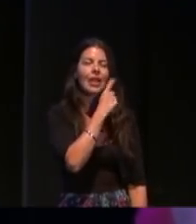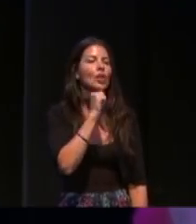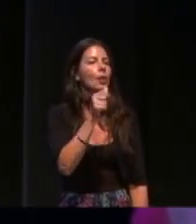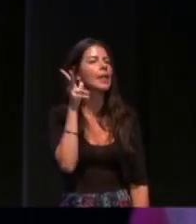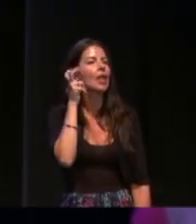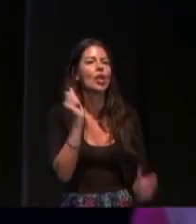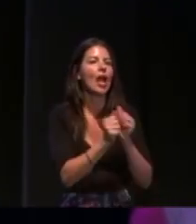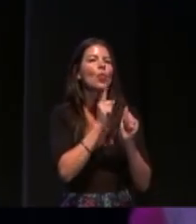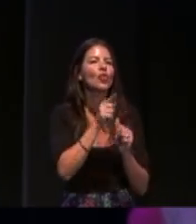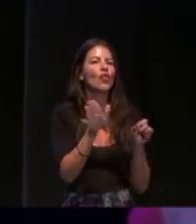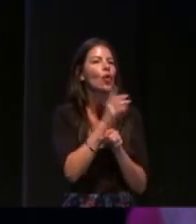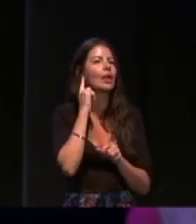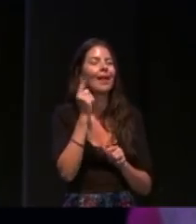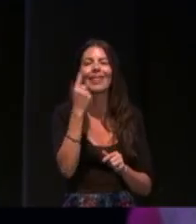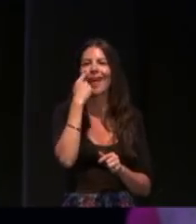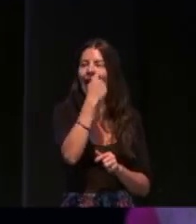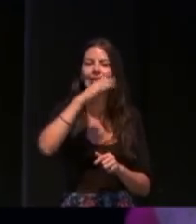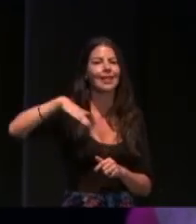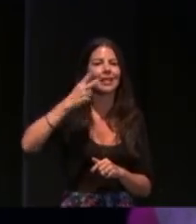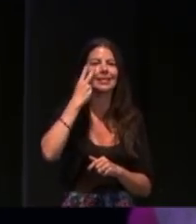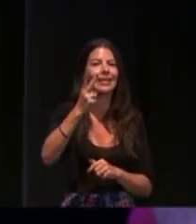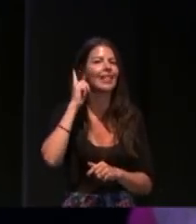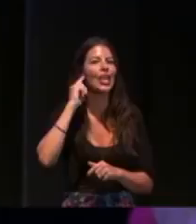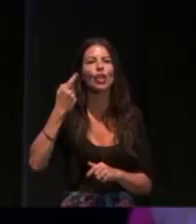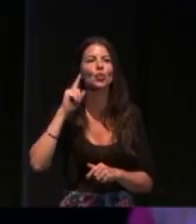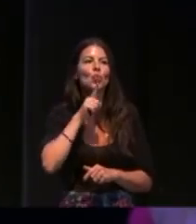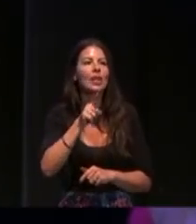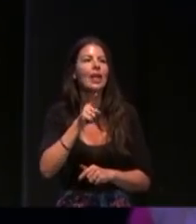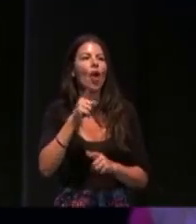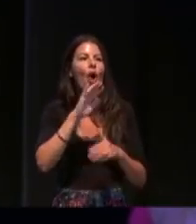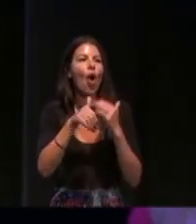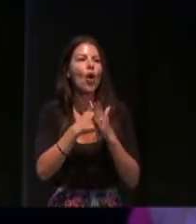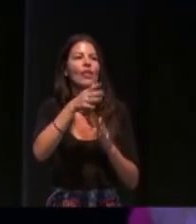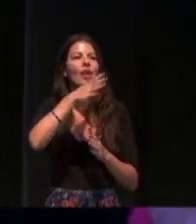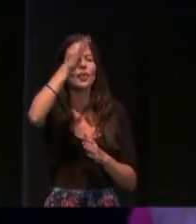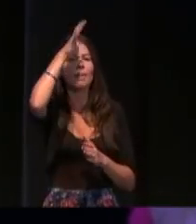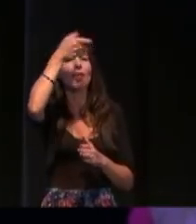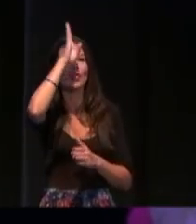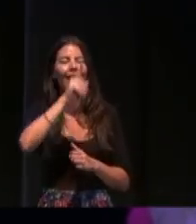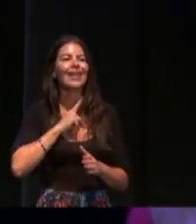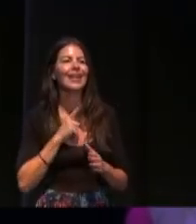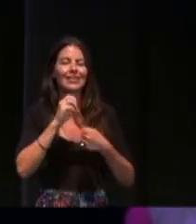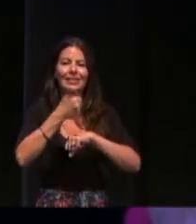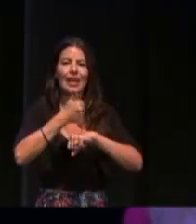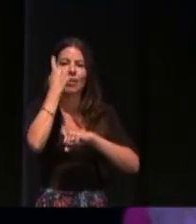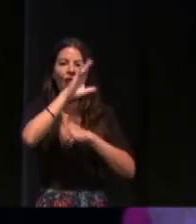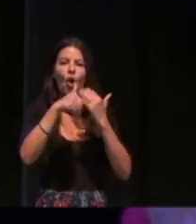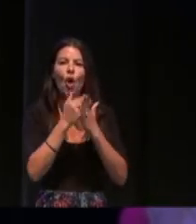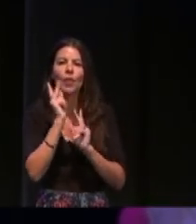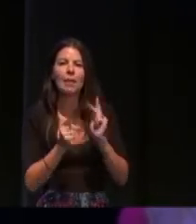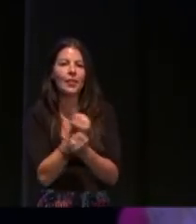begin to hear not with ears. Eyes have not seen nor ears heard that which the Father, Mother God, has in store for those who love